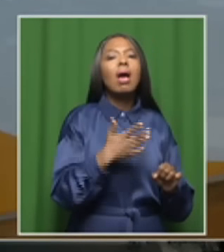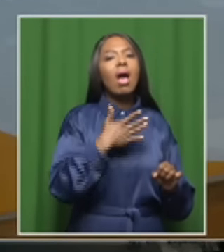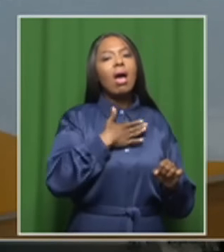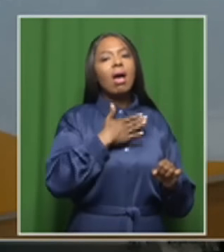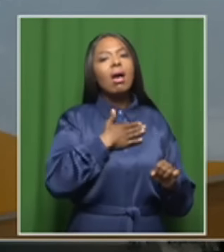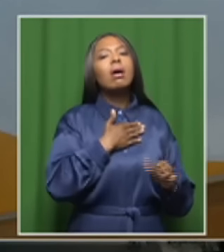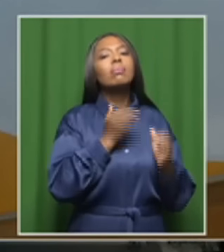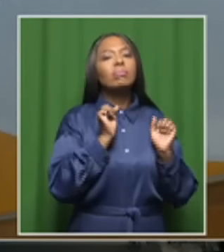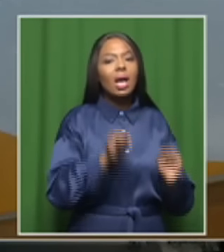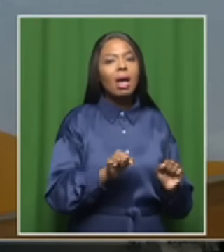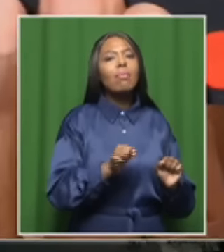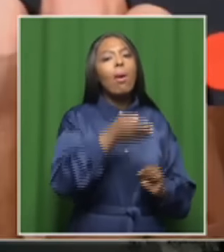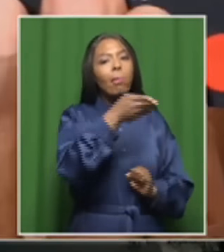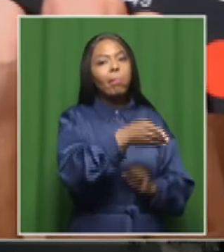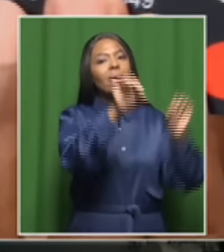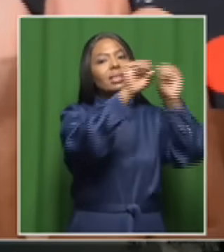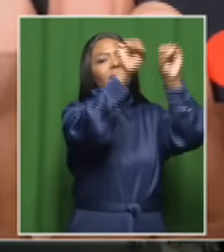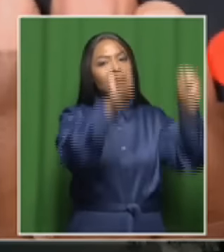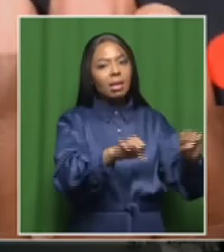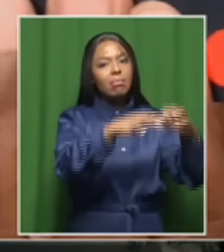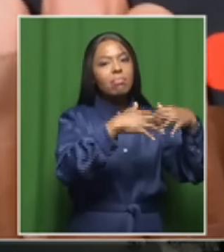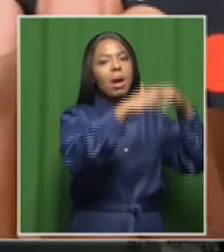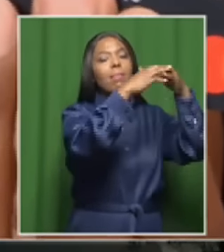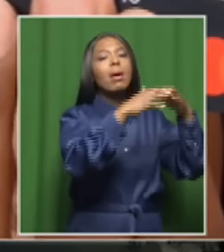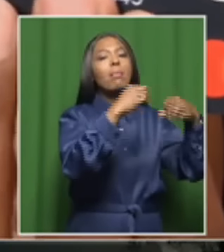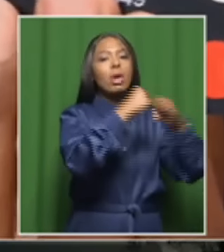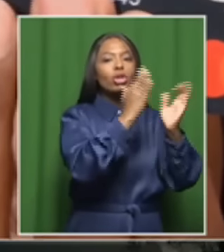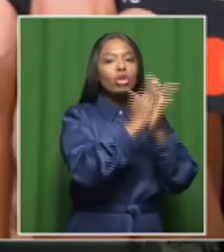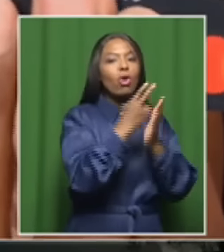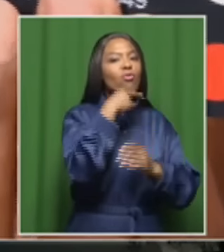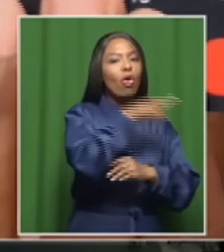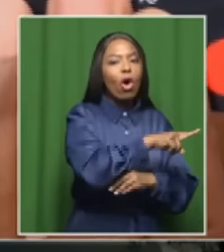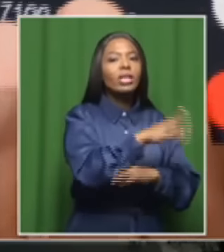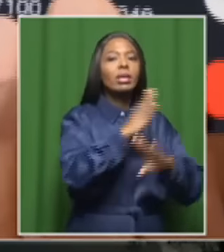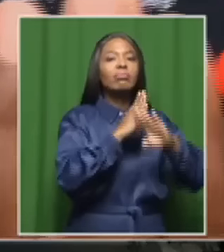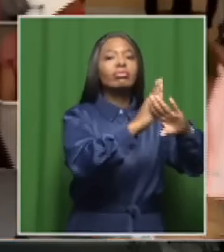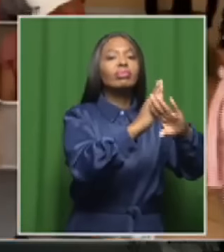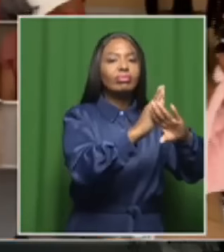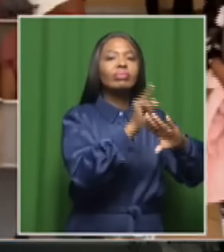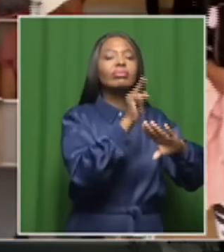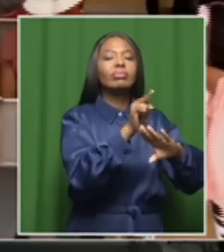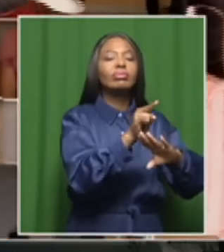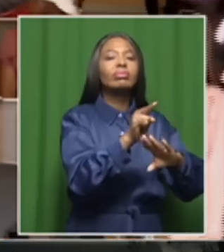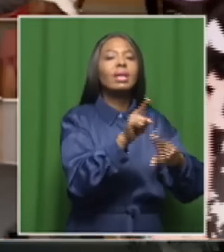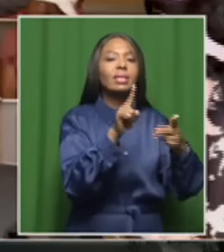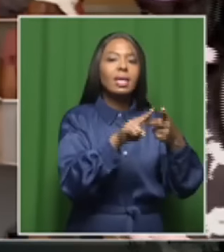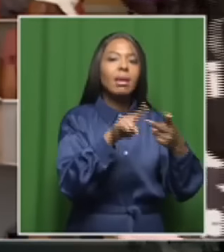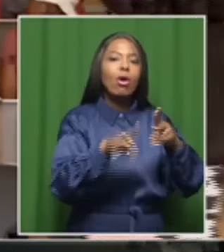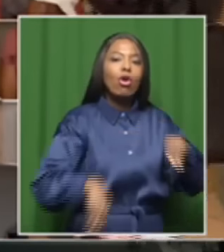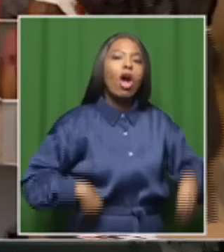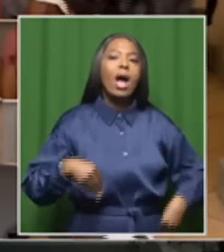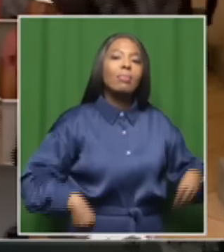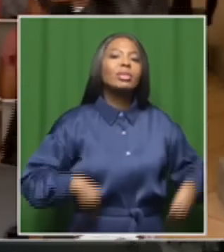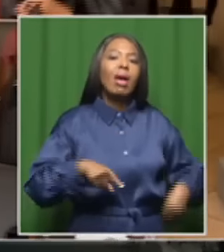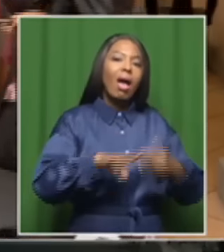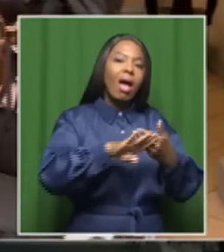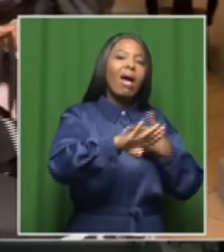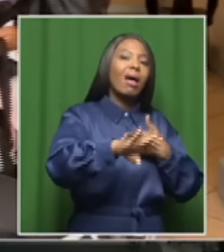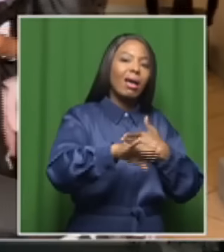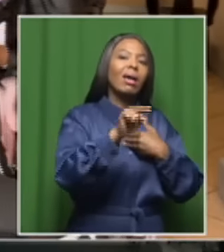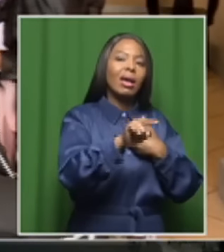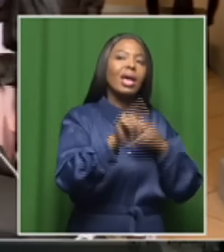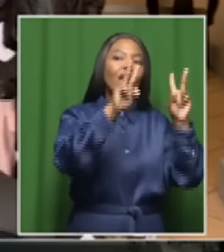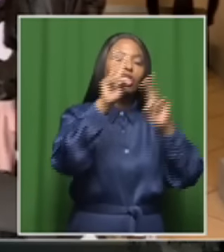make sure that fraud doesn't happen and to make sure that there is no corruption in the application and payment